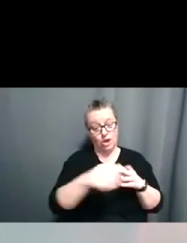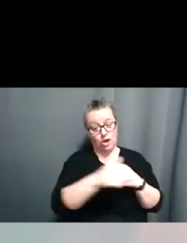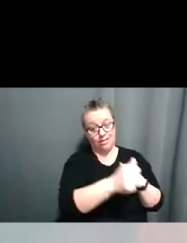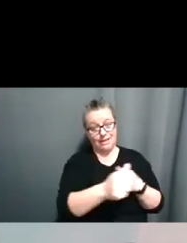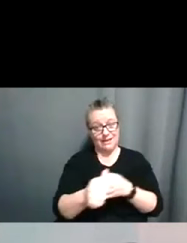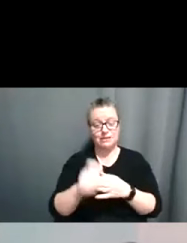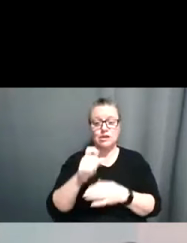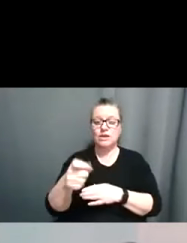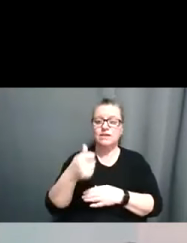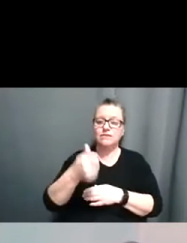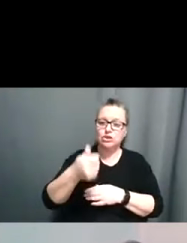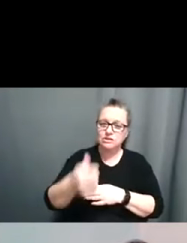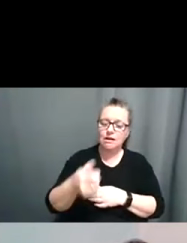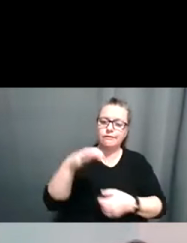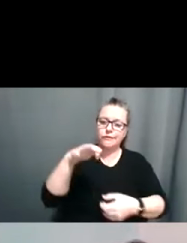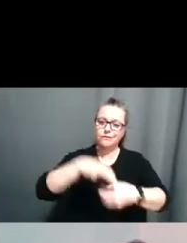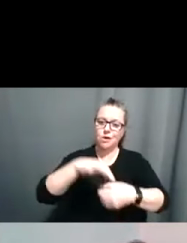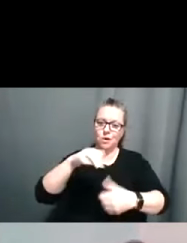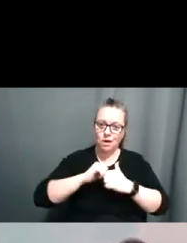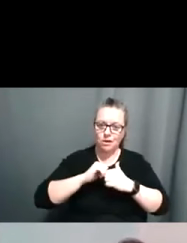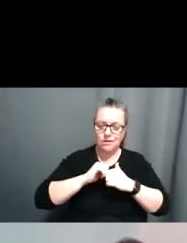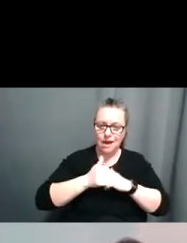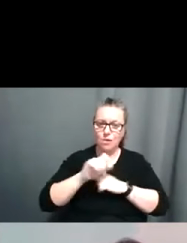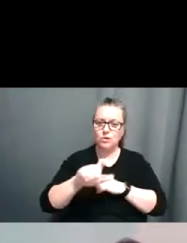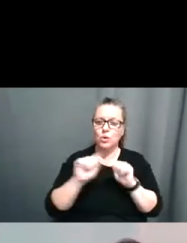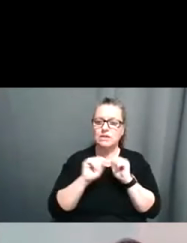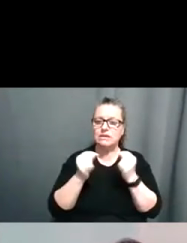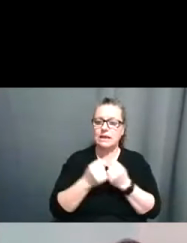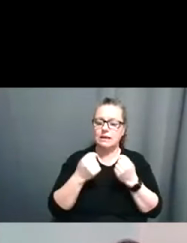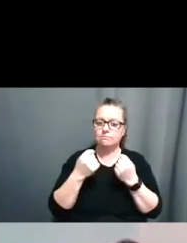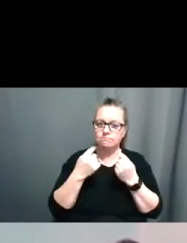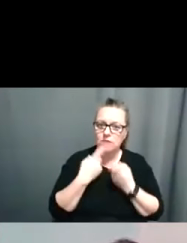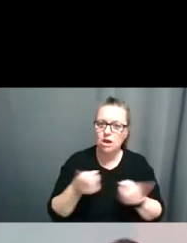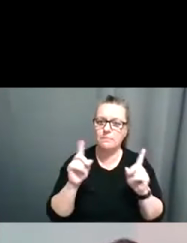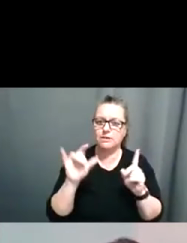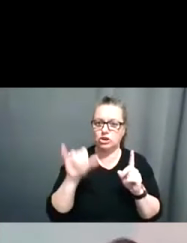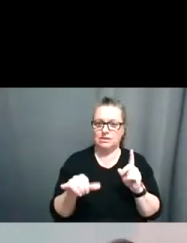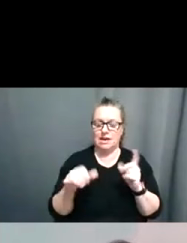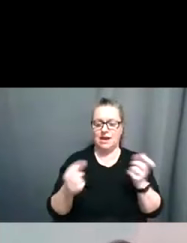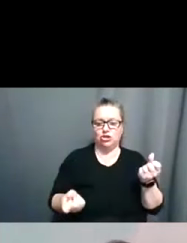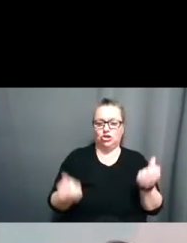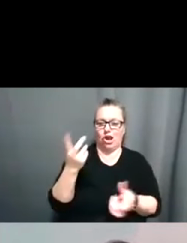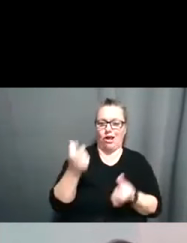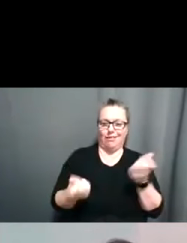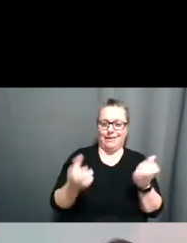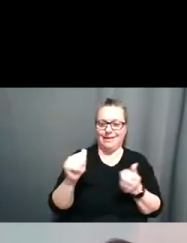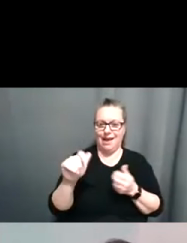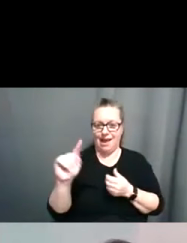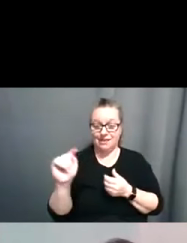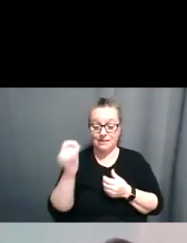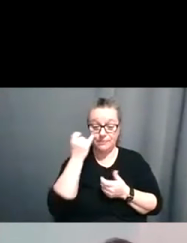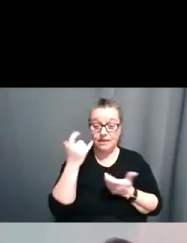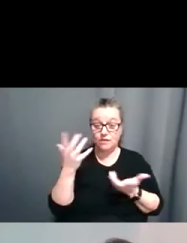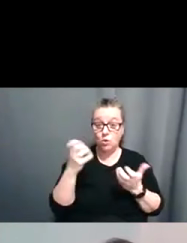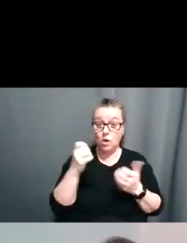give yourself a say-so in how your team accomplishes that juggling act. If you want someone to put their regular daily